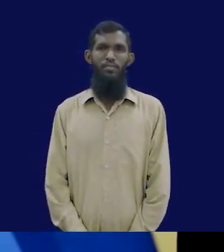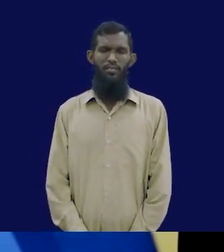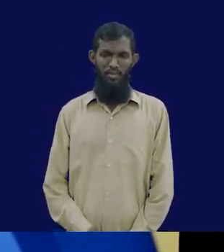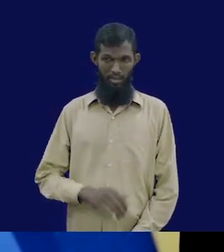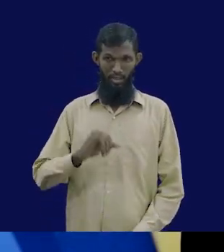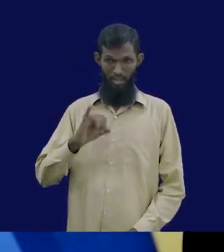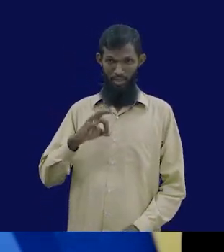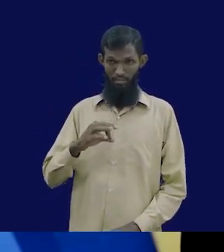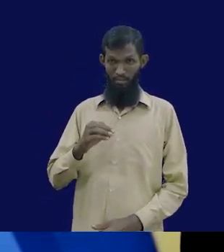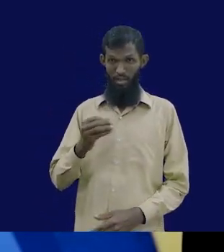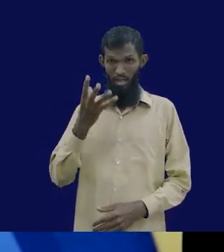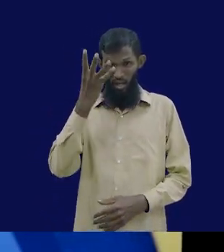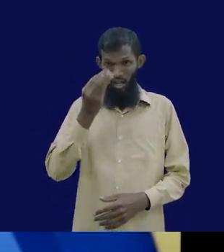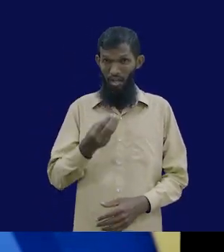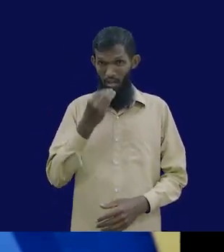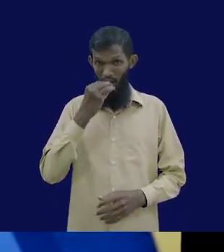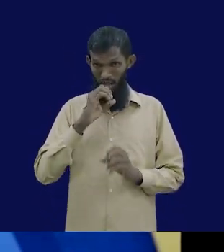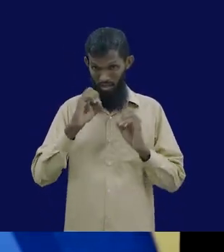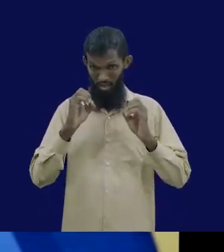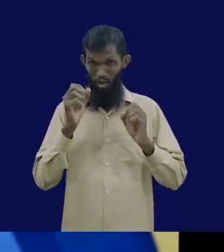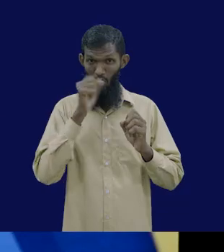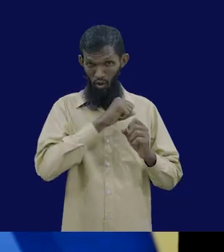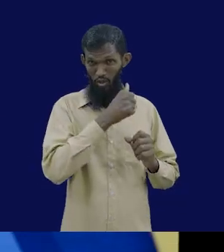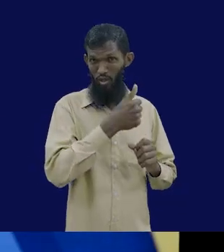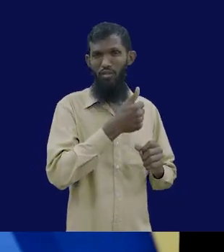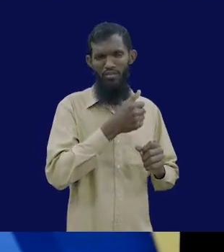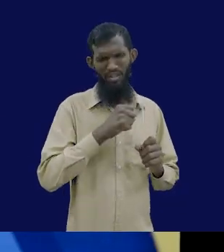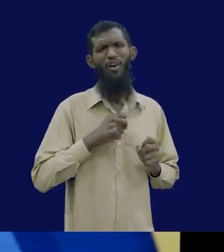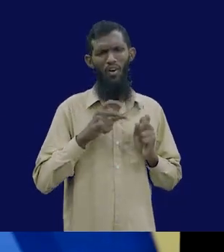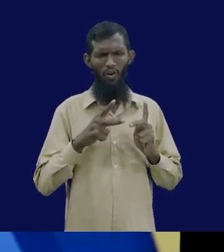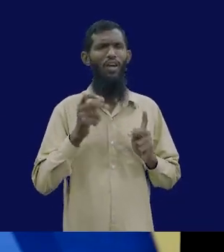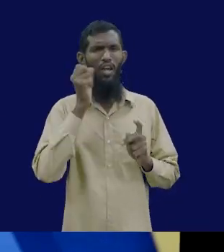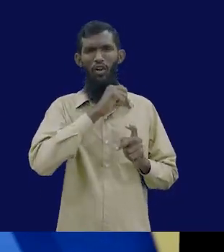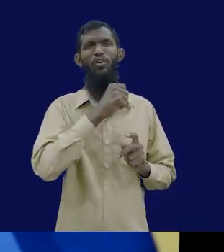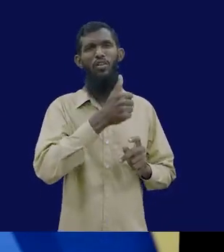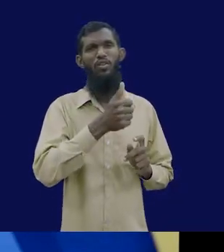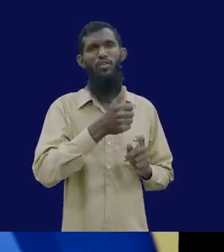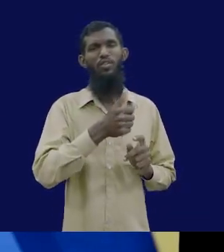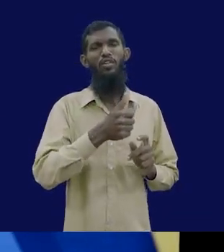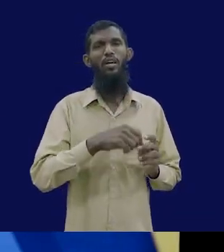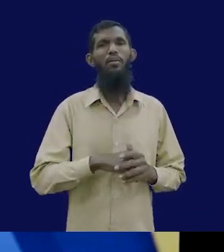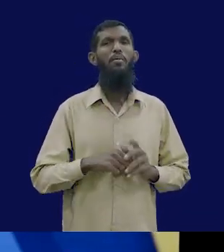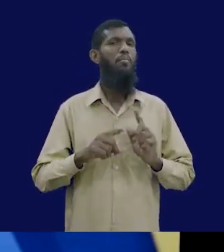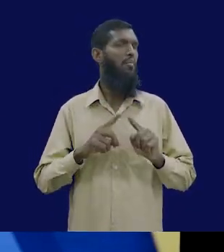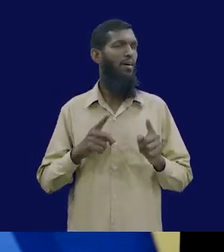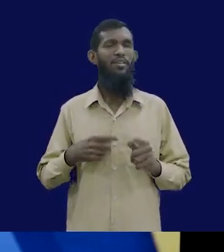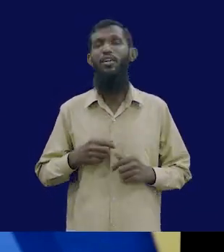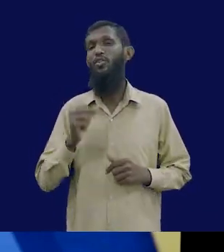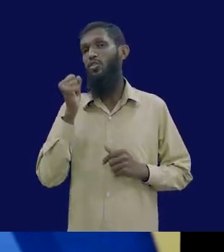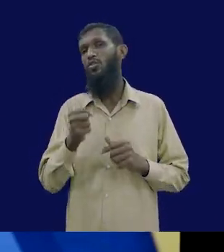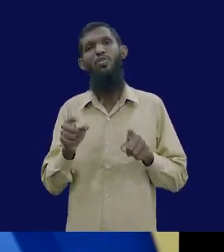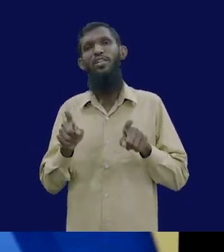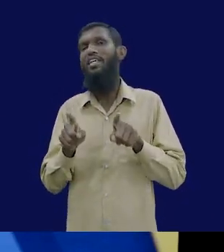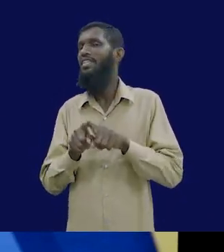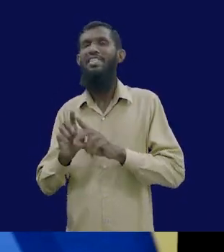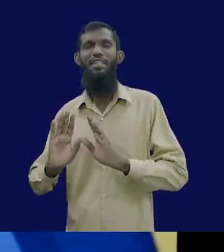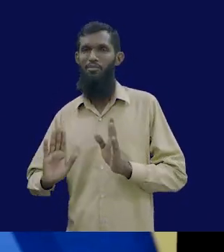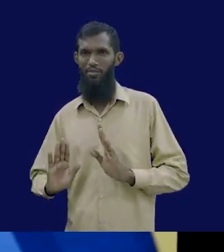Without consuming any meals, it's also, his fasting is correct, valid, but it